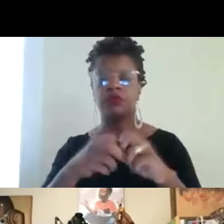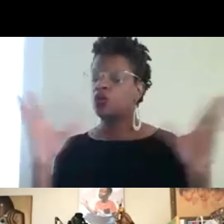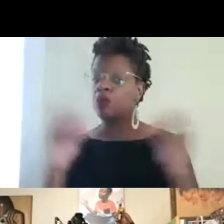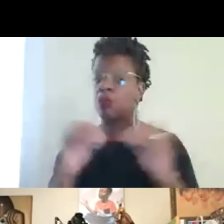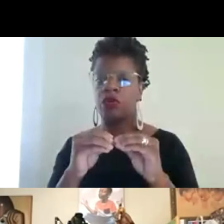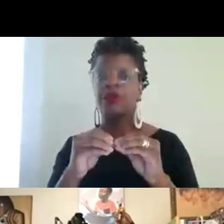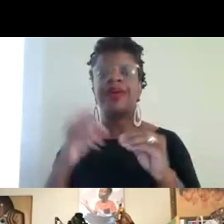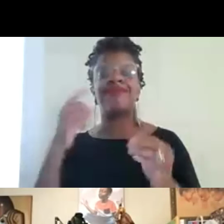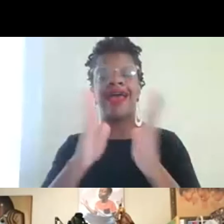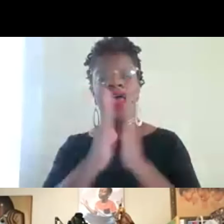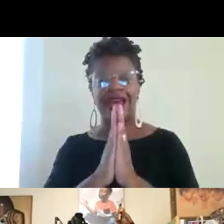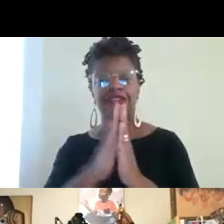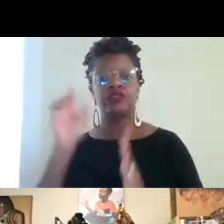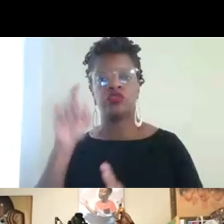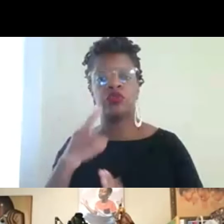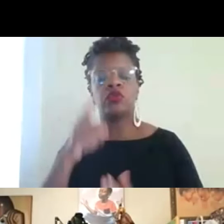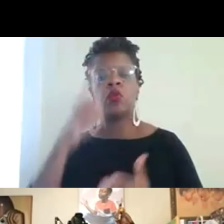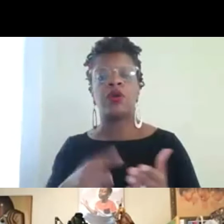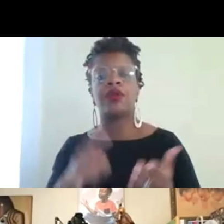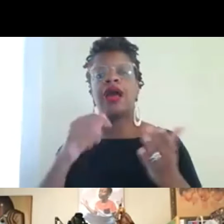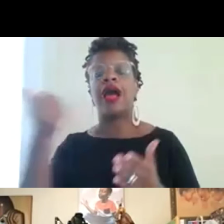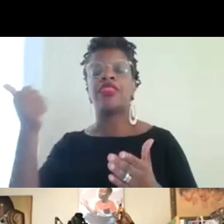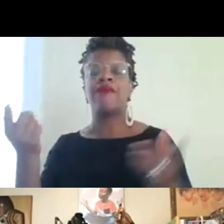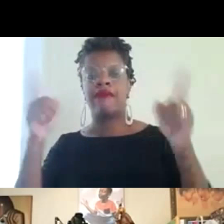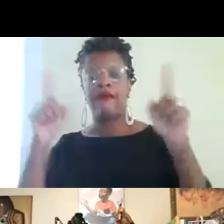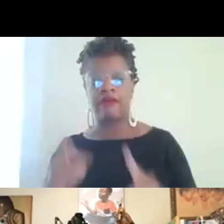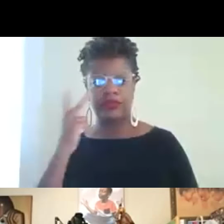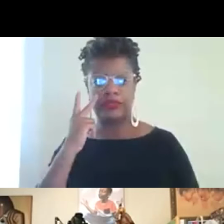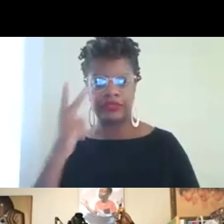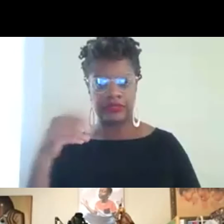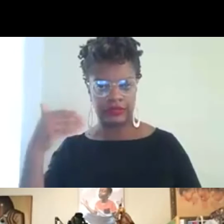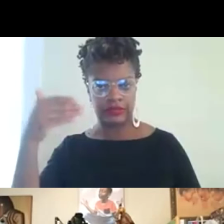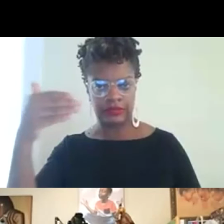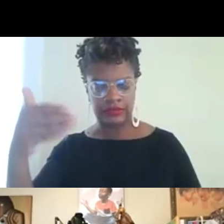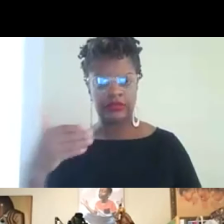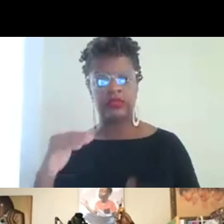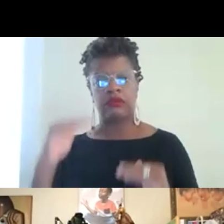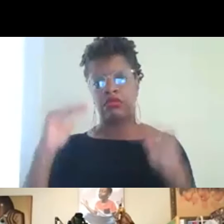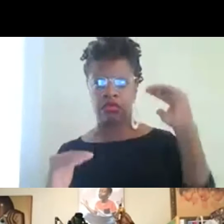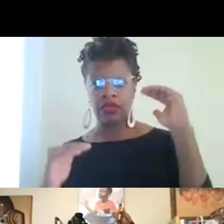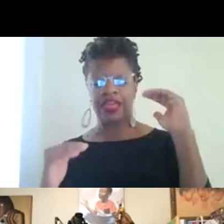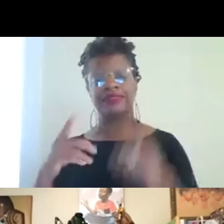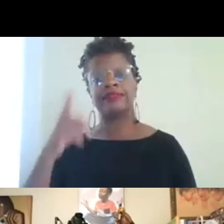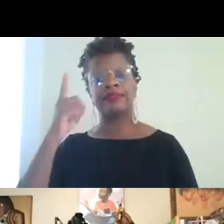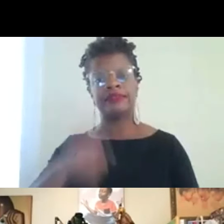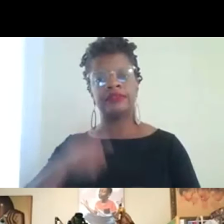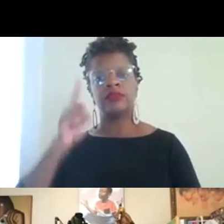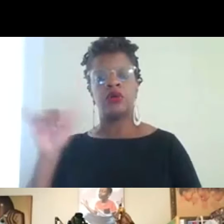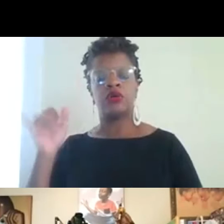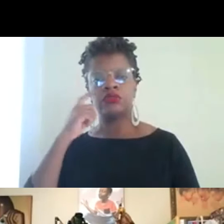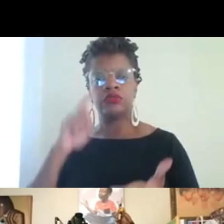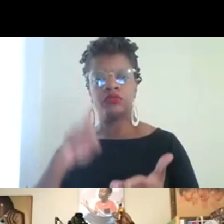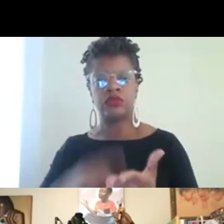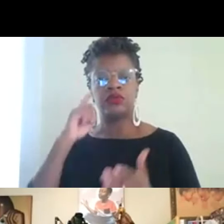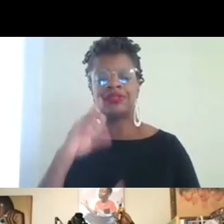other factors are operating when we see this disparity in terms of discipline and the ways in which zero